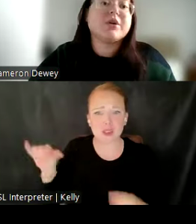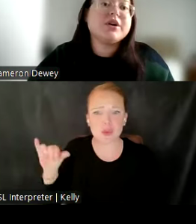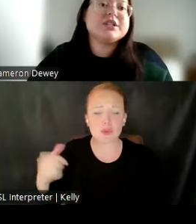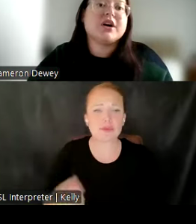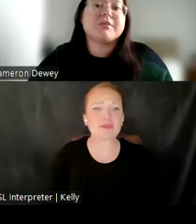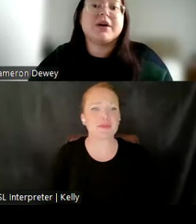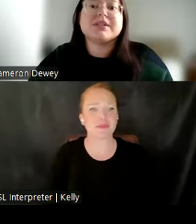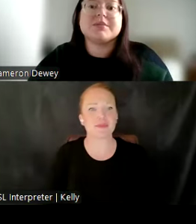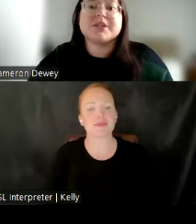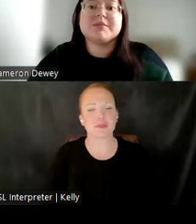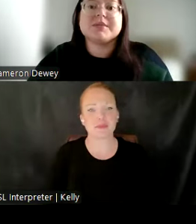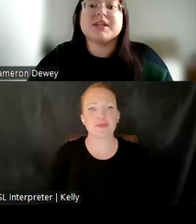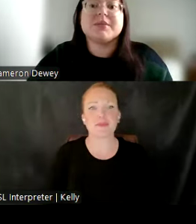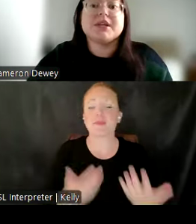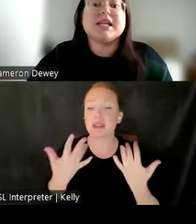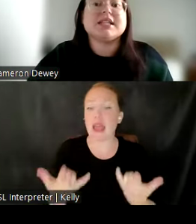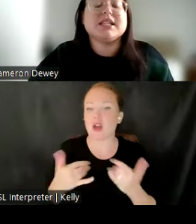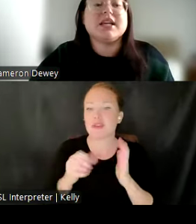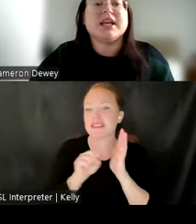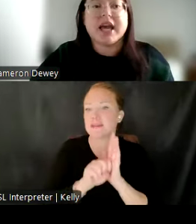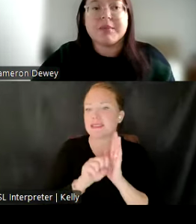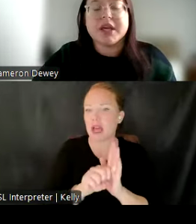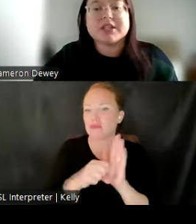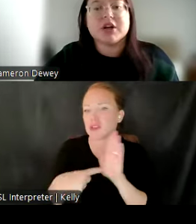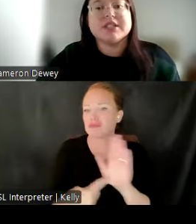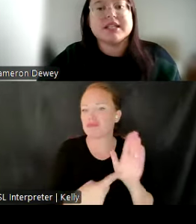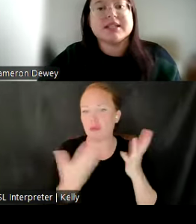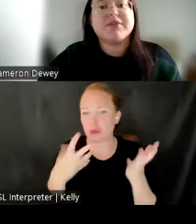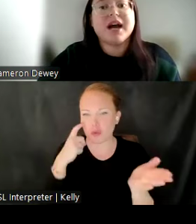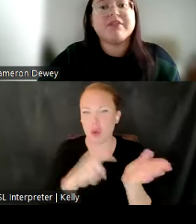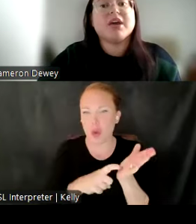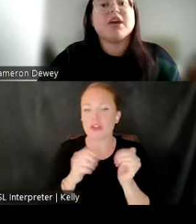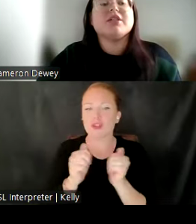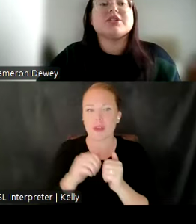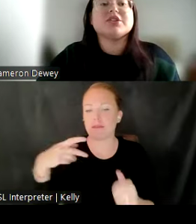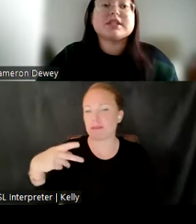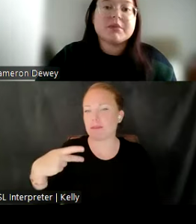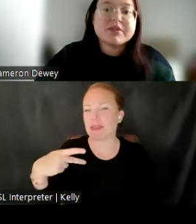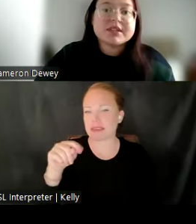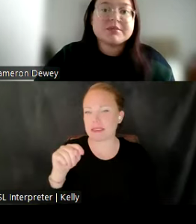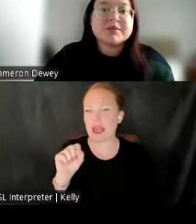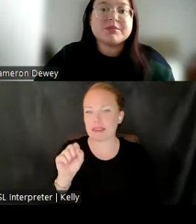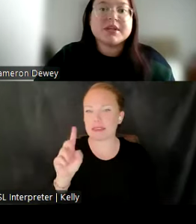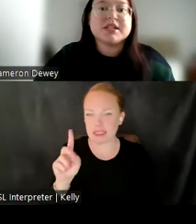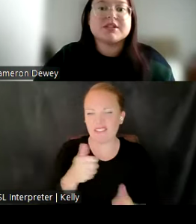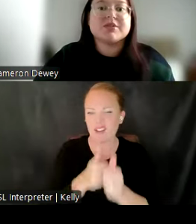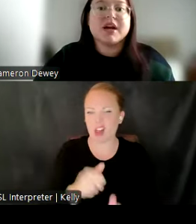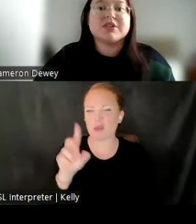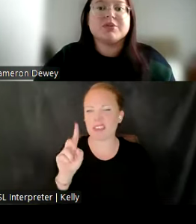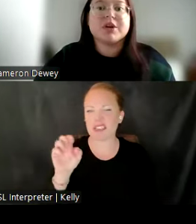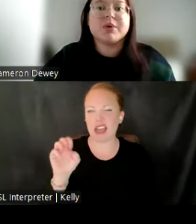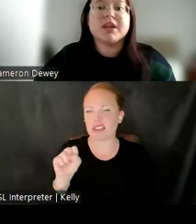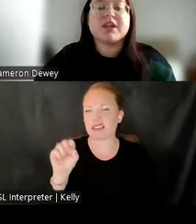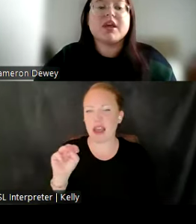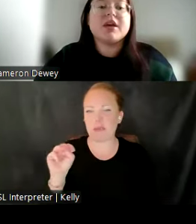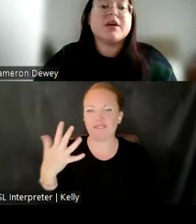And now we're going to talk about the symptoms in PTSD, again, based on the DSM-5. These are just some of the symptoms you may see in survivors